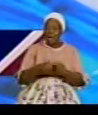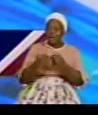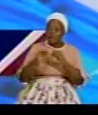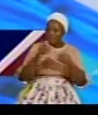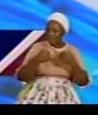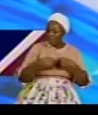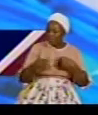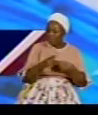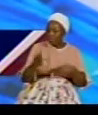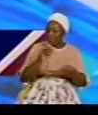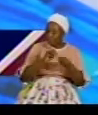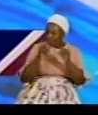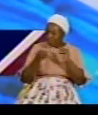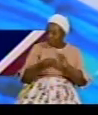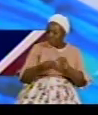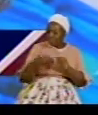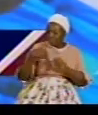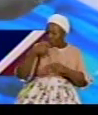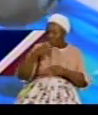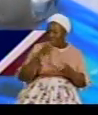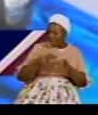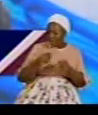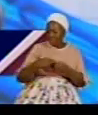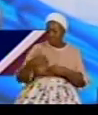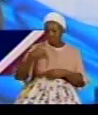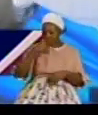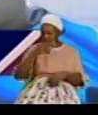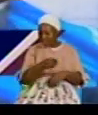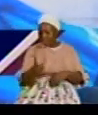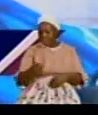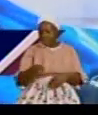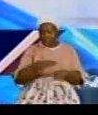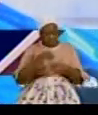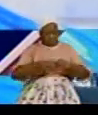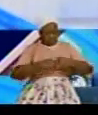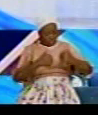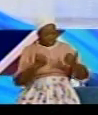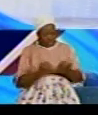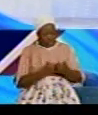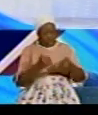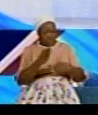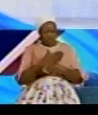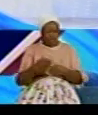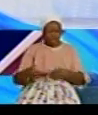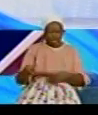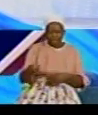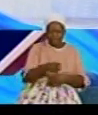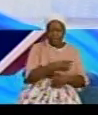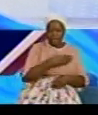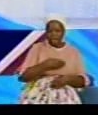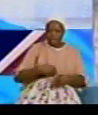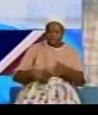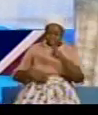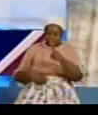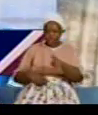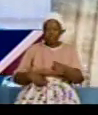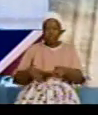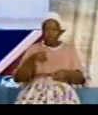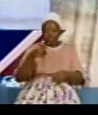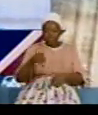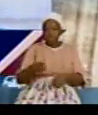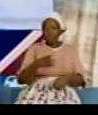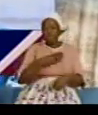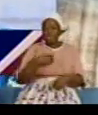number? How did you contact them? And what's the association between you and them? You hear